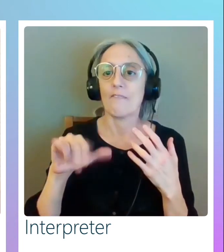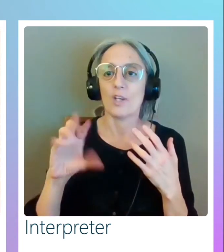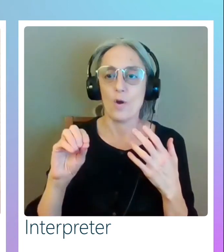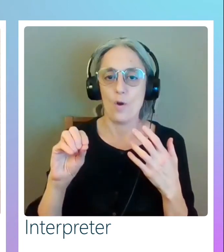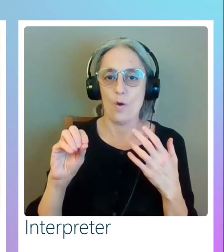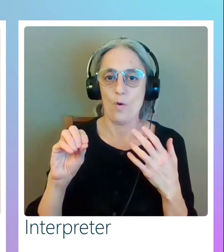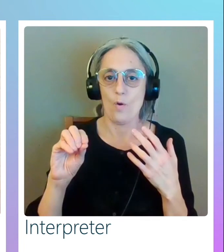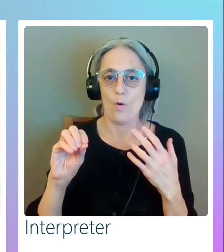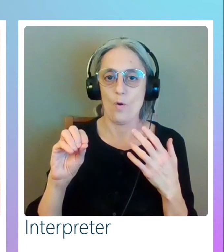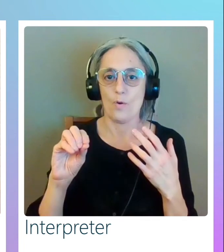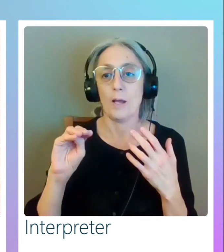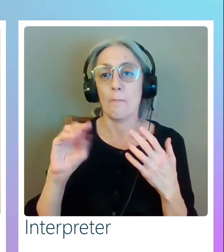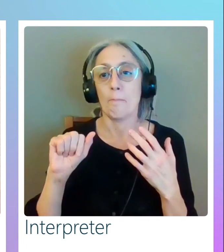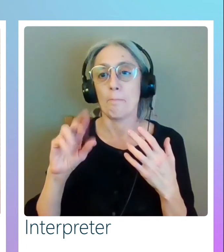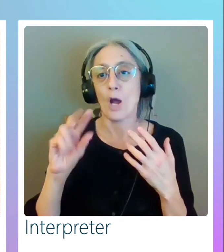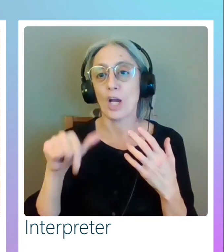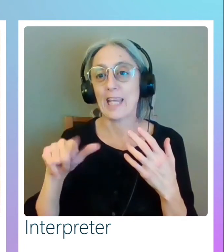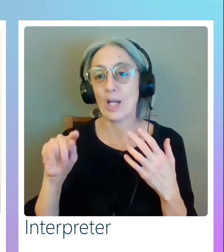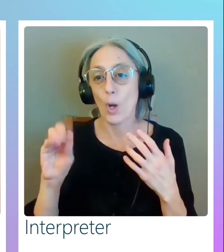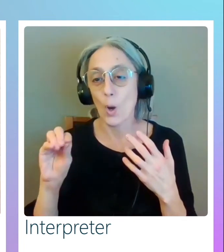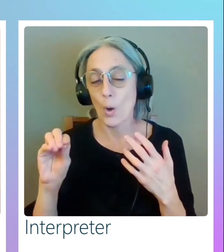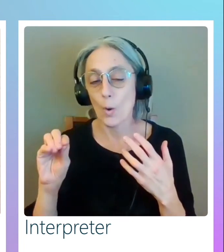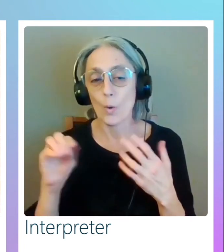are with Marketo.